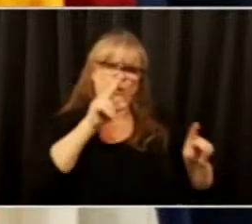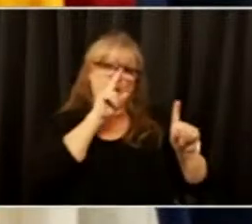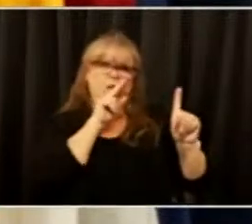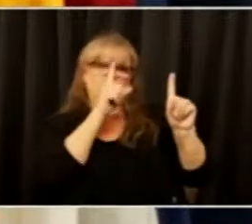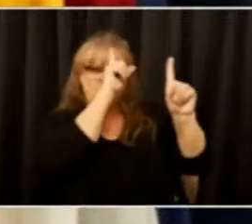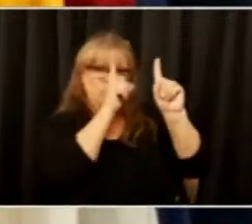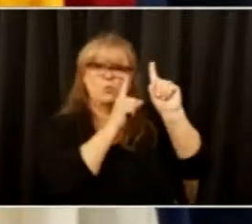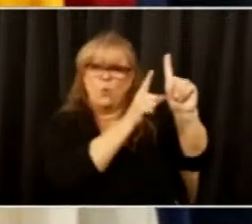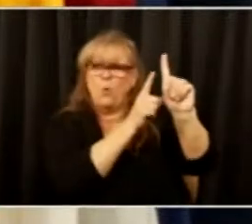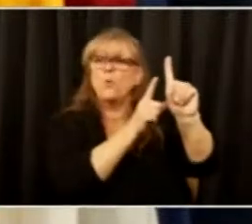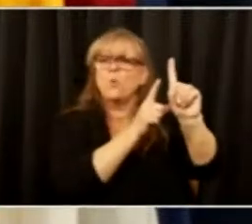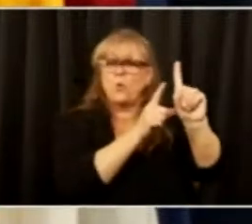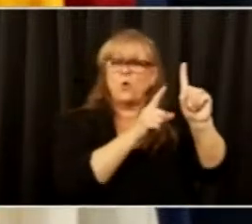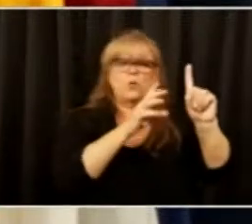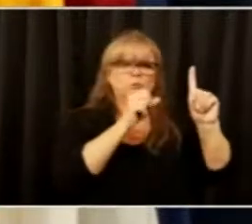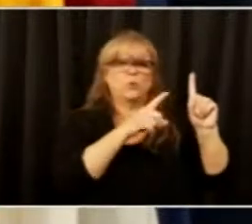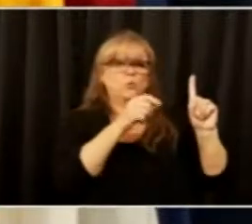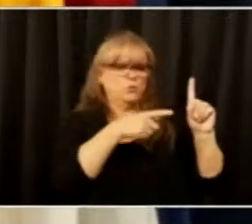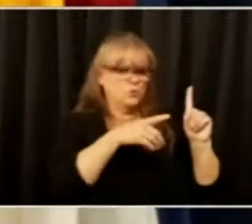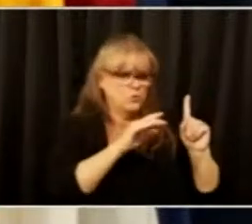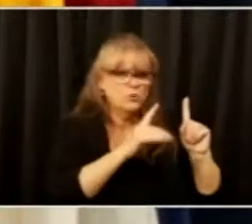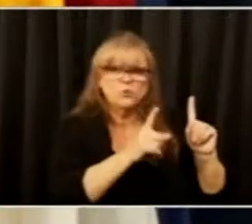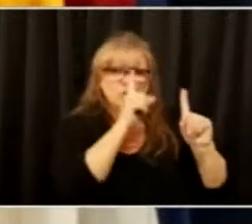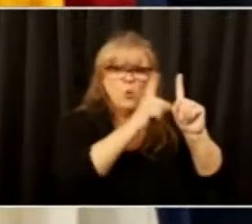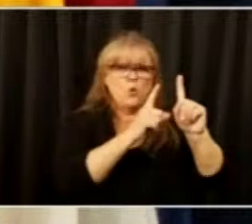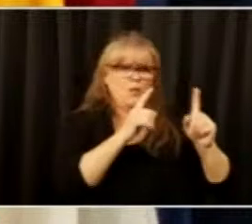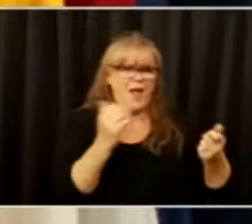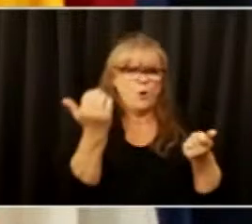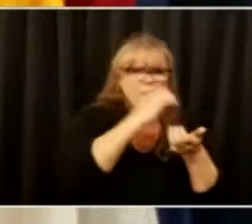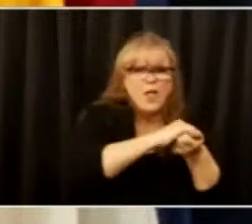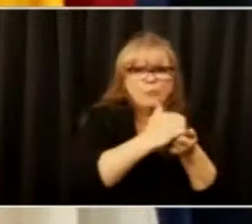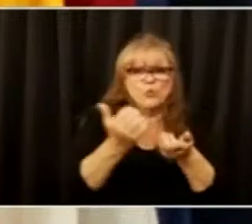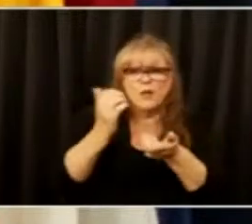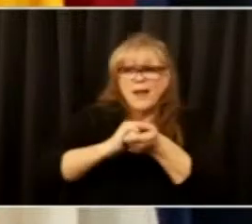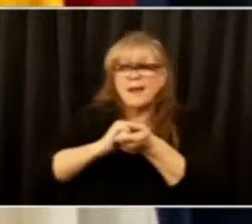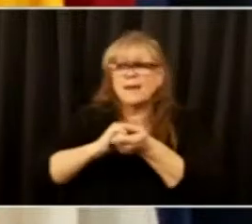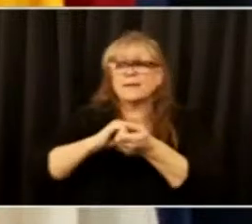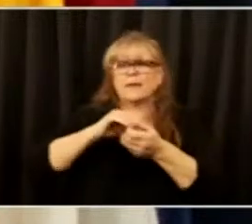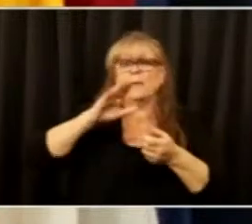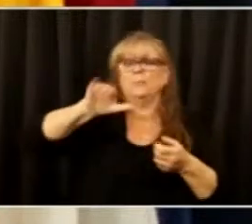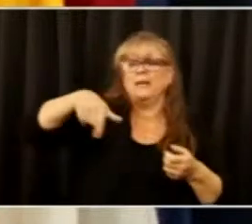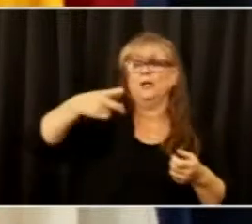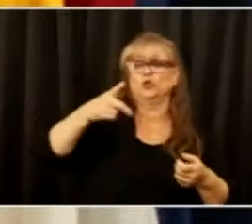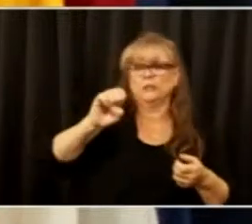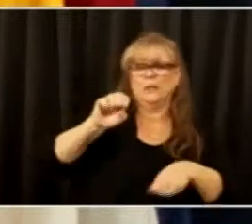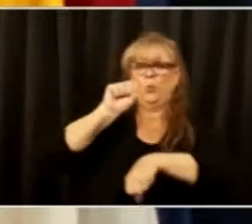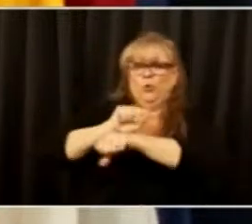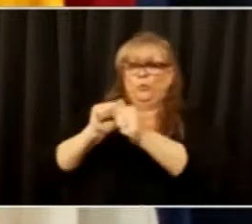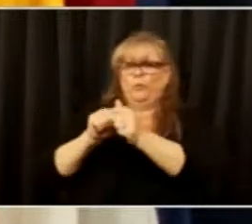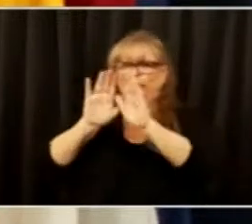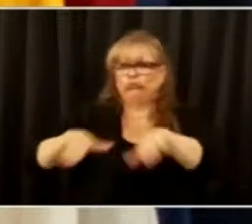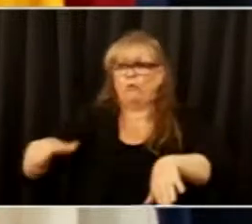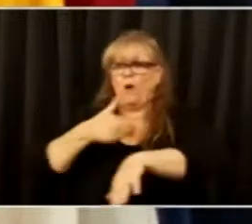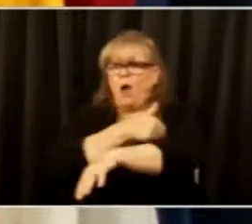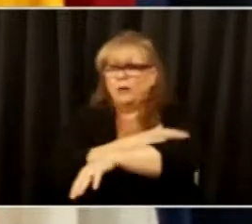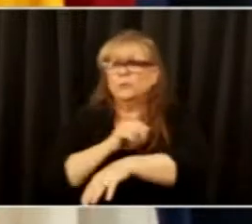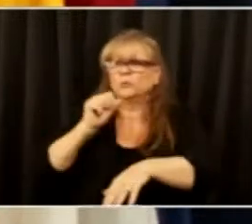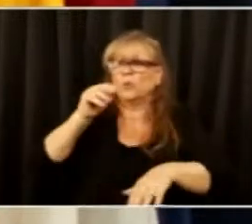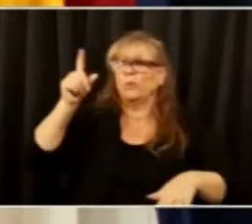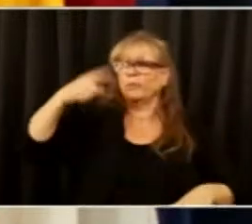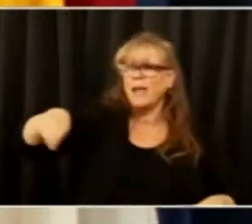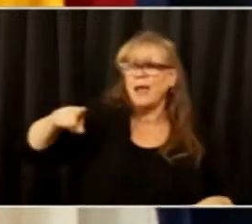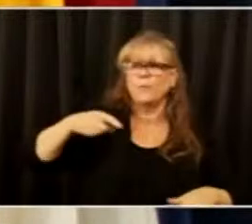Hospital, and many others to provide parents the tools and steps that they can take to protect our children from COVID-19. First and